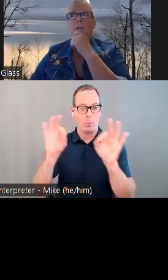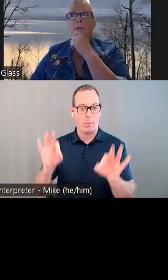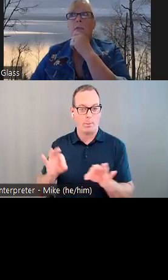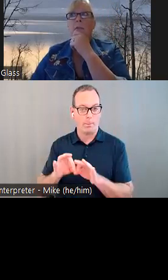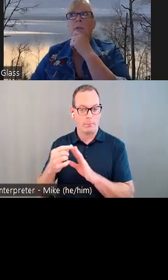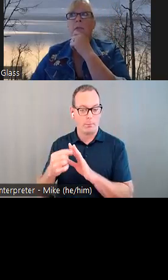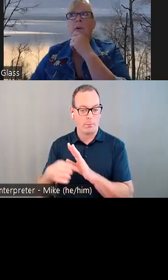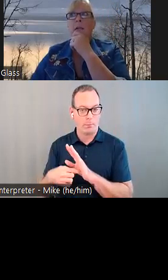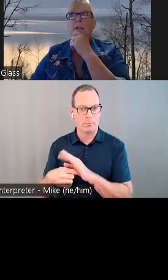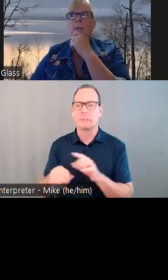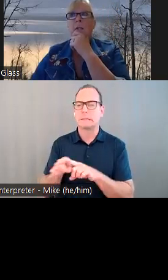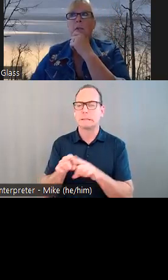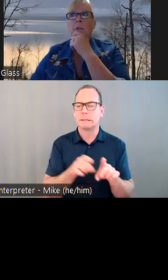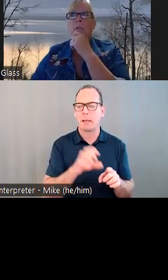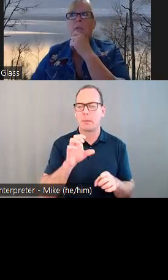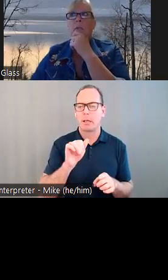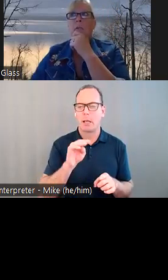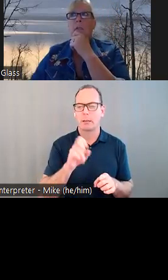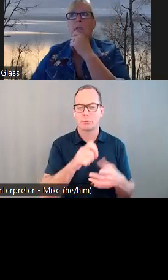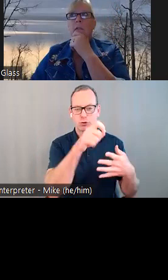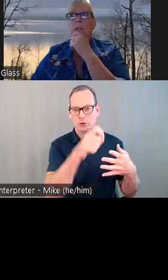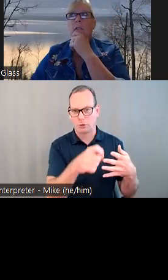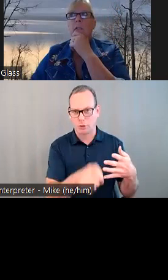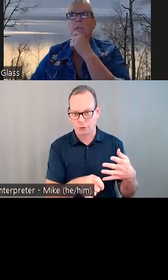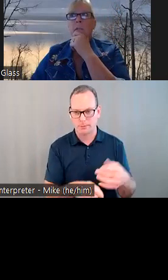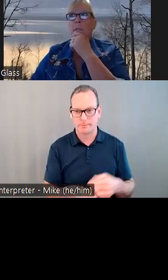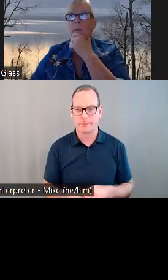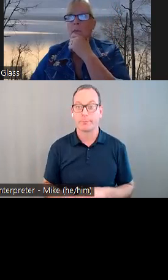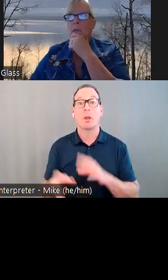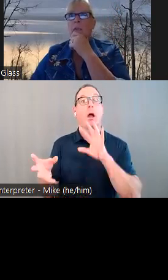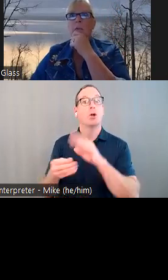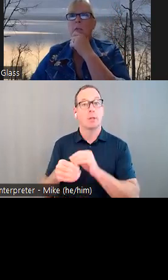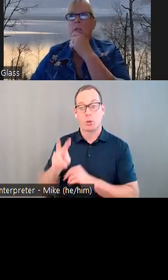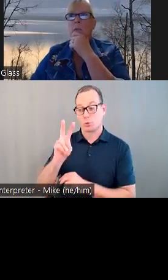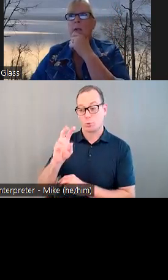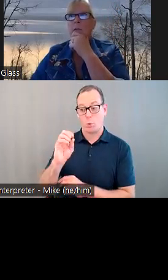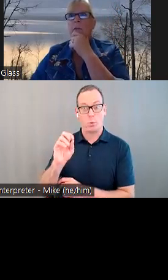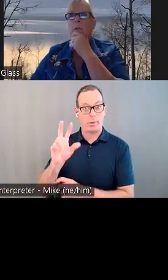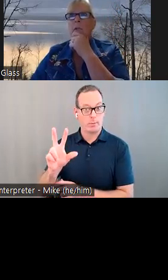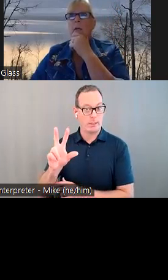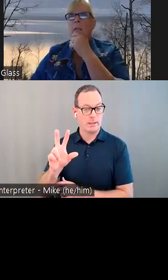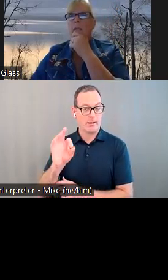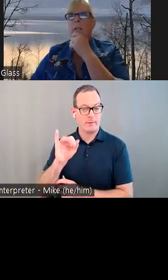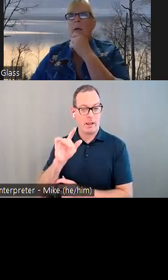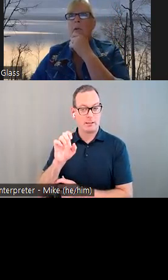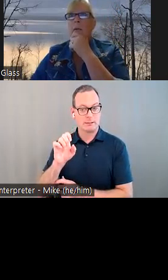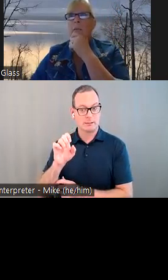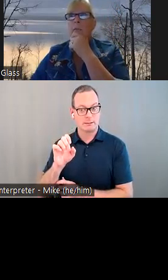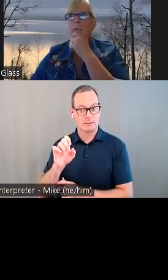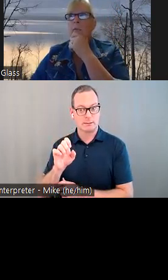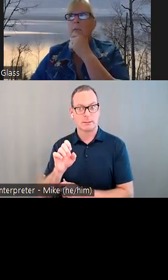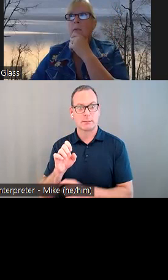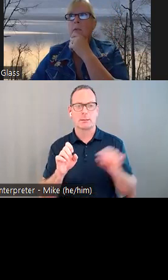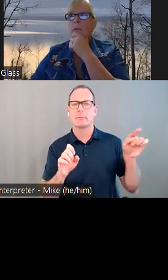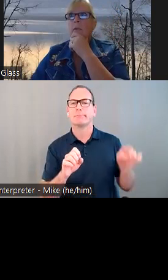So of the 203 files that were closed this year, this was the spread of the